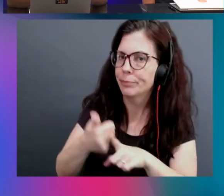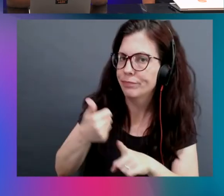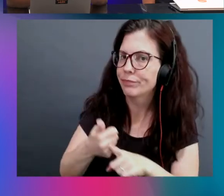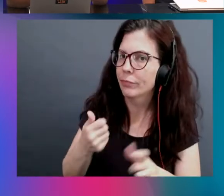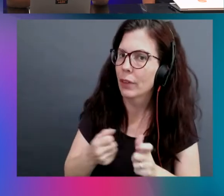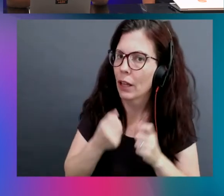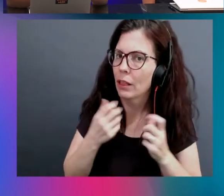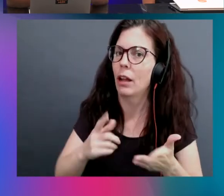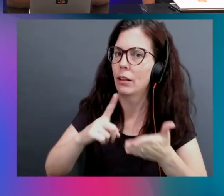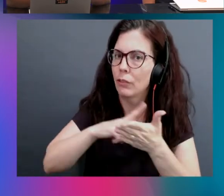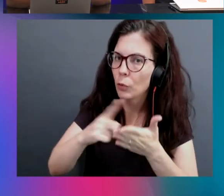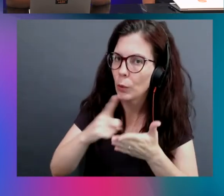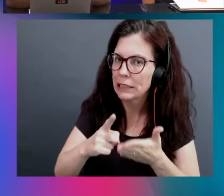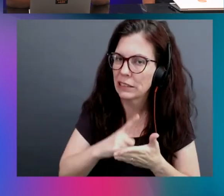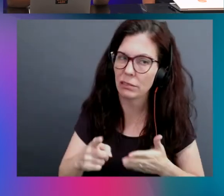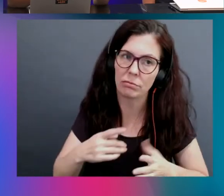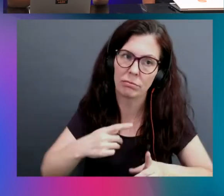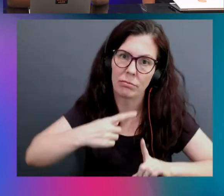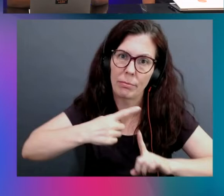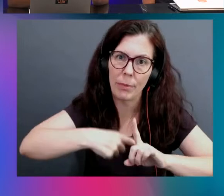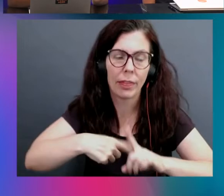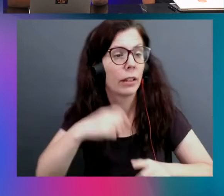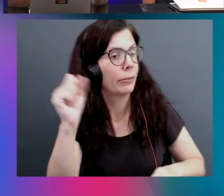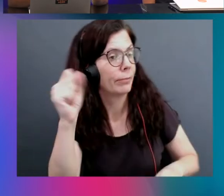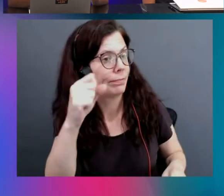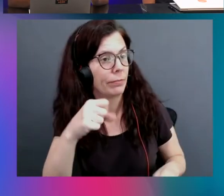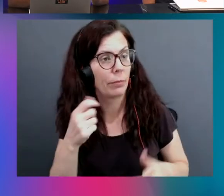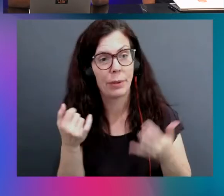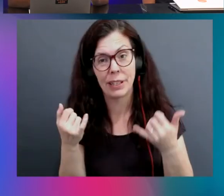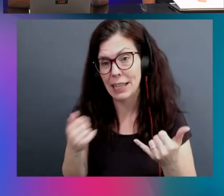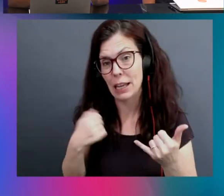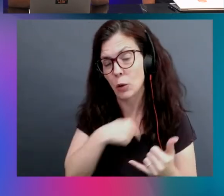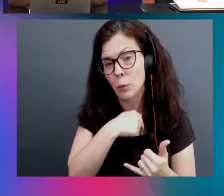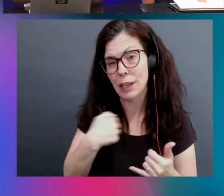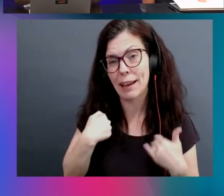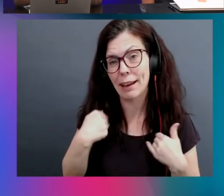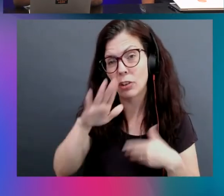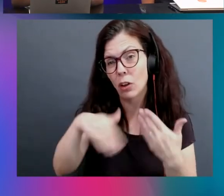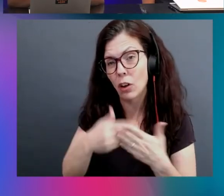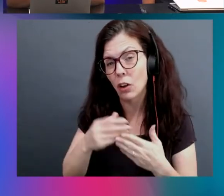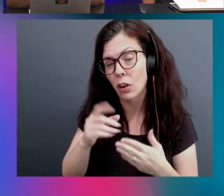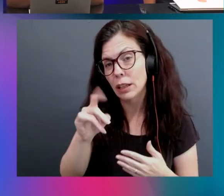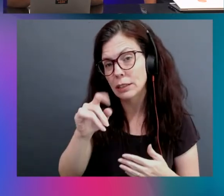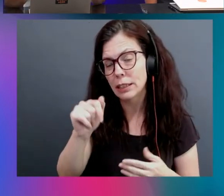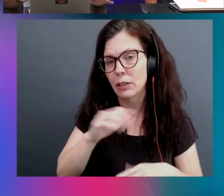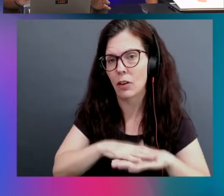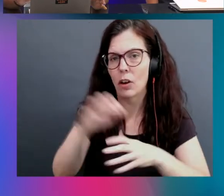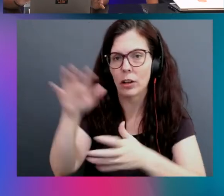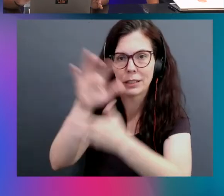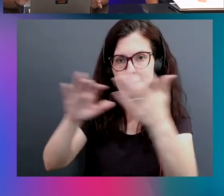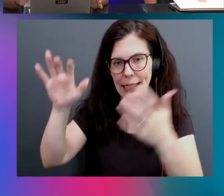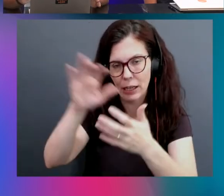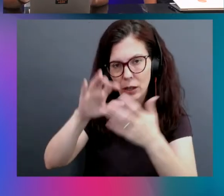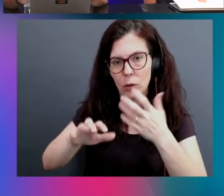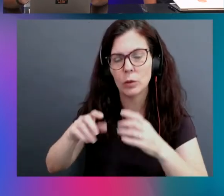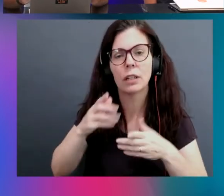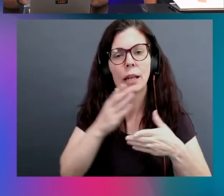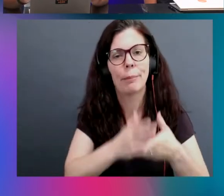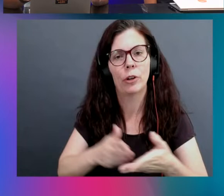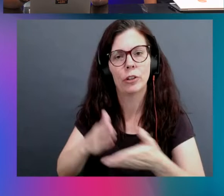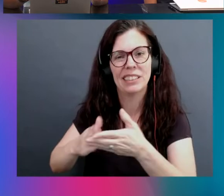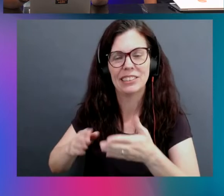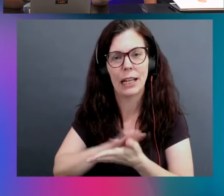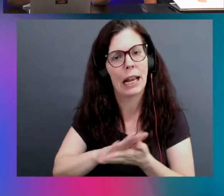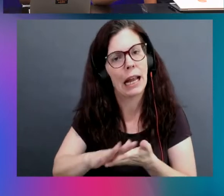weeks and even months. That's right. But now we have all the data, on the cloud, and it's partitioned nicely. All we have to